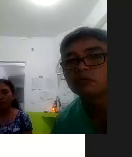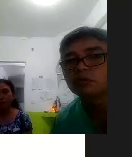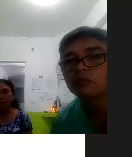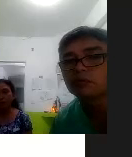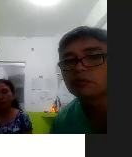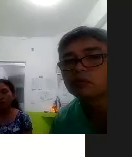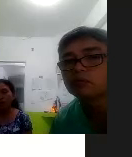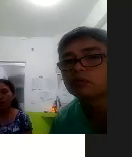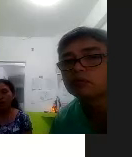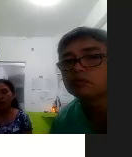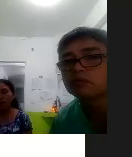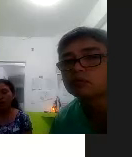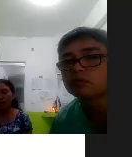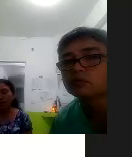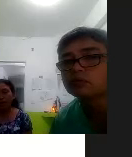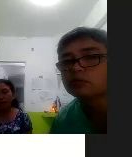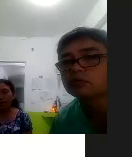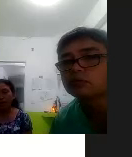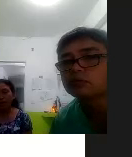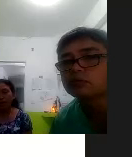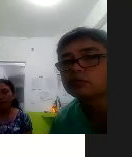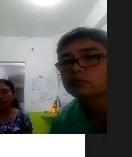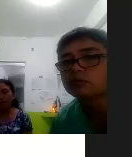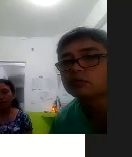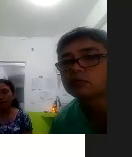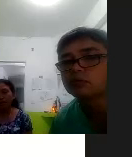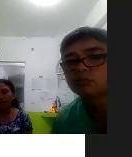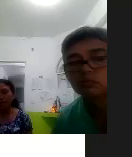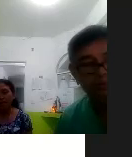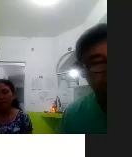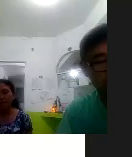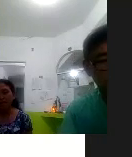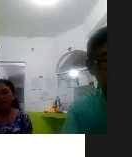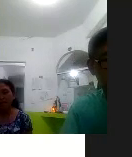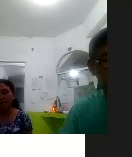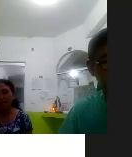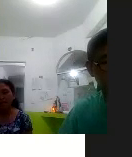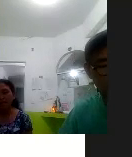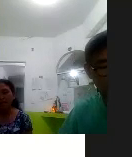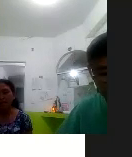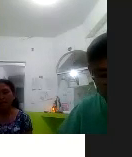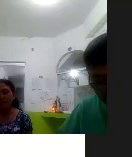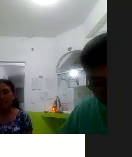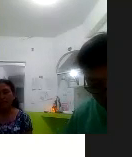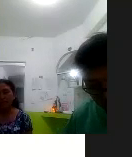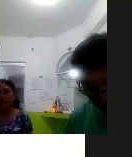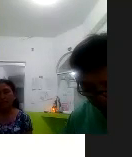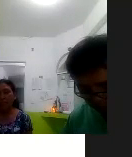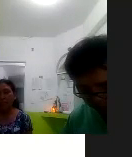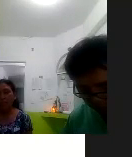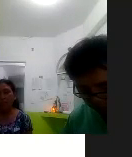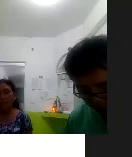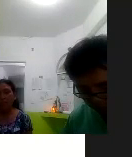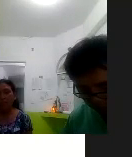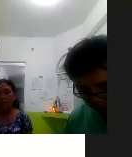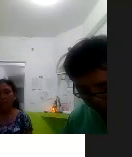las cosas como guantes, lo que más se utiliza ahí. This kind of goes back to what we